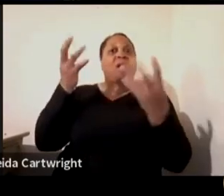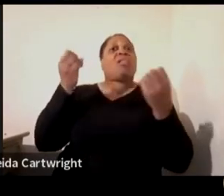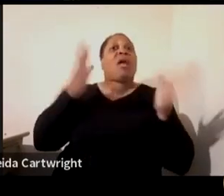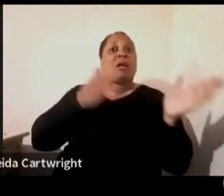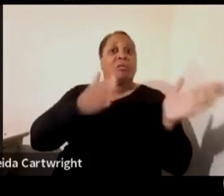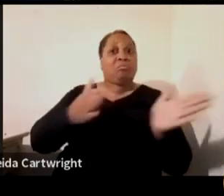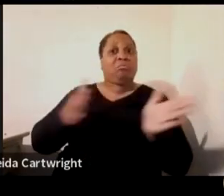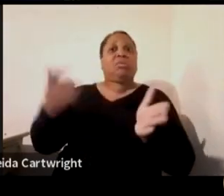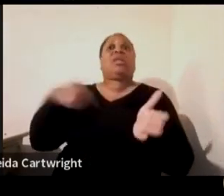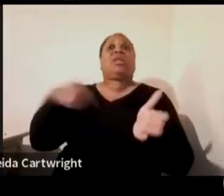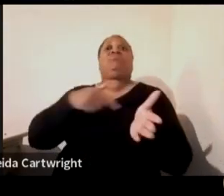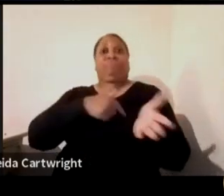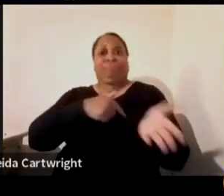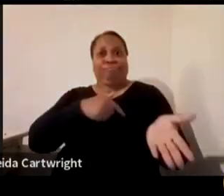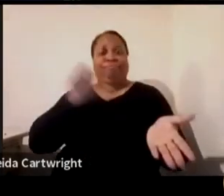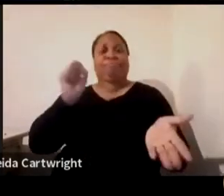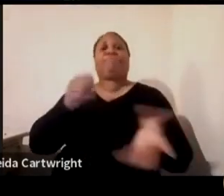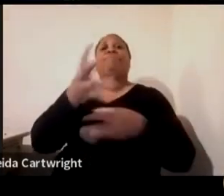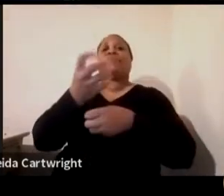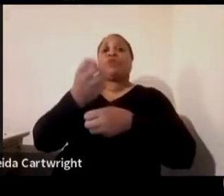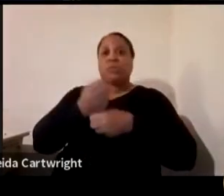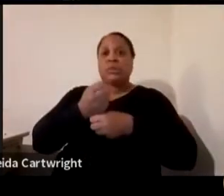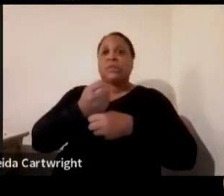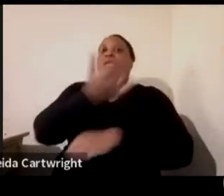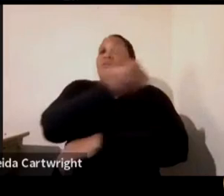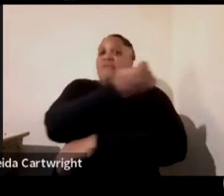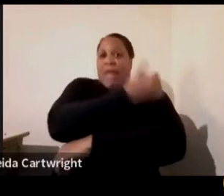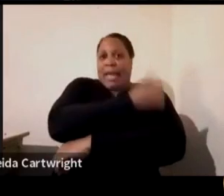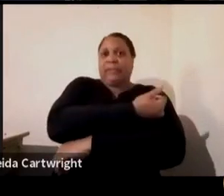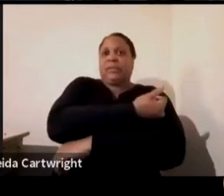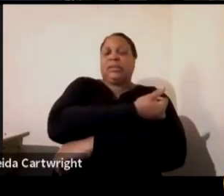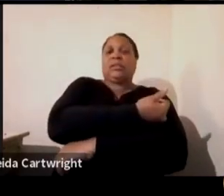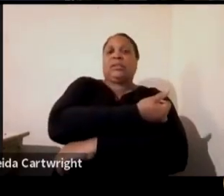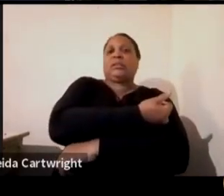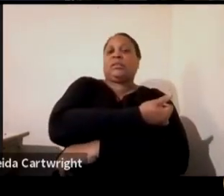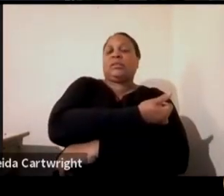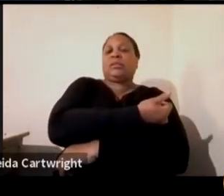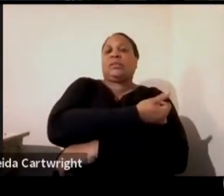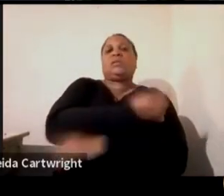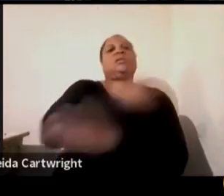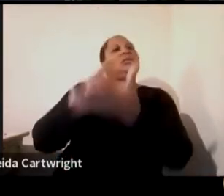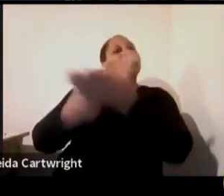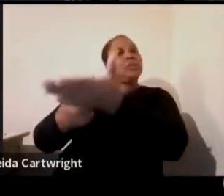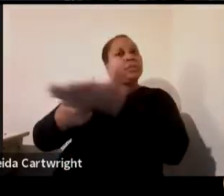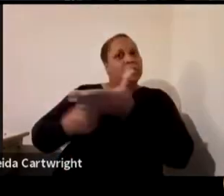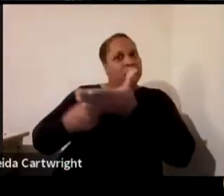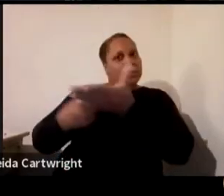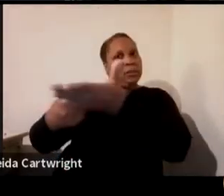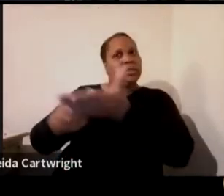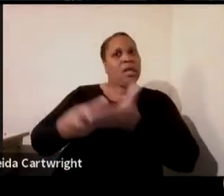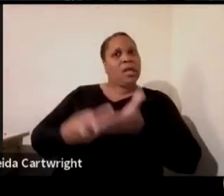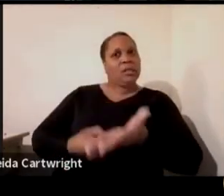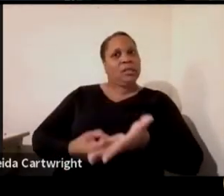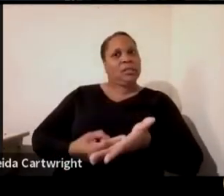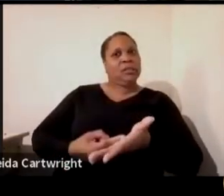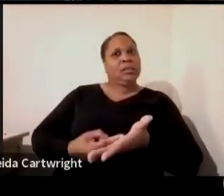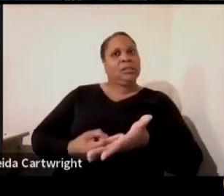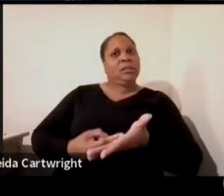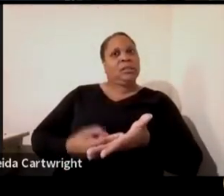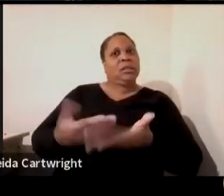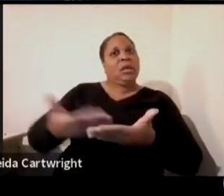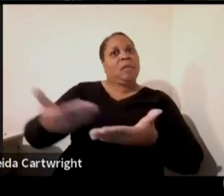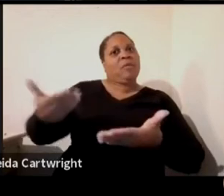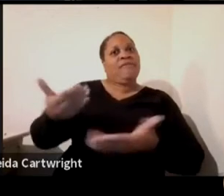preparation for persons to receive the vaccine. And we plan to discuss that with persons before